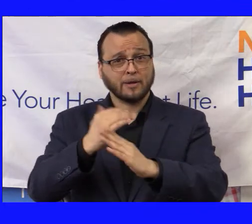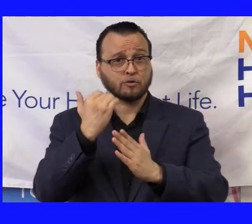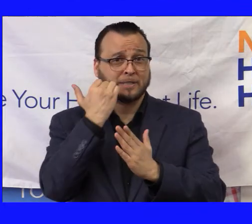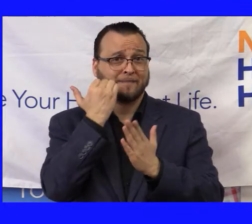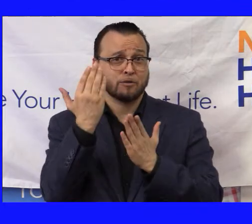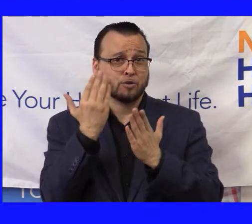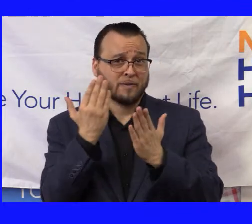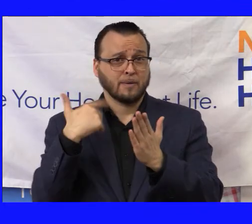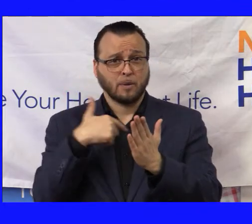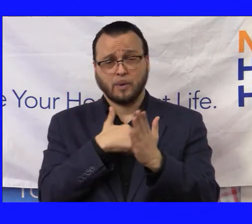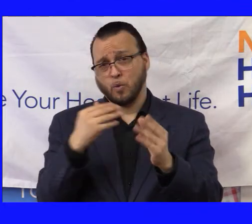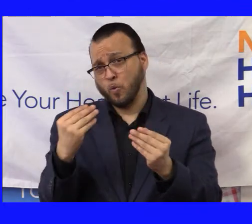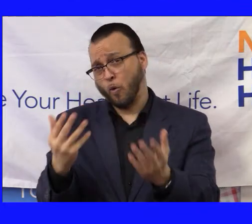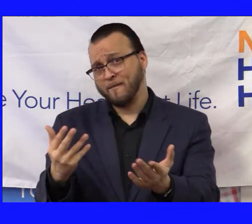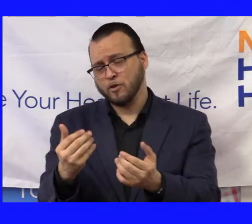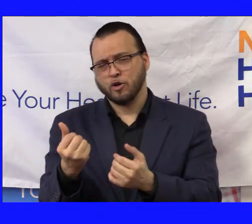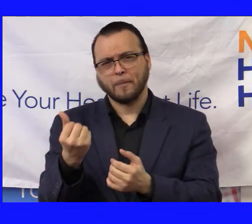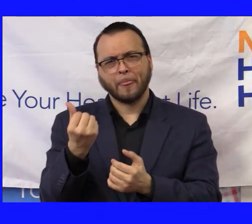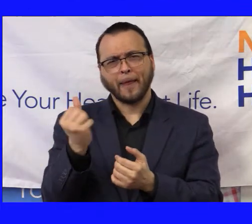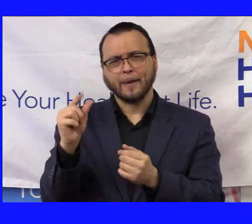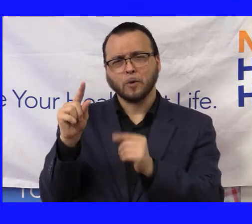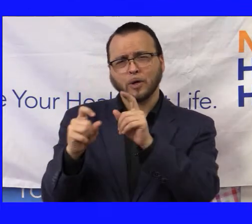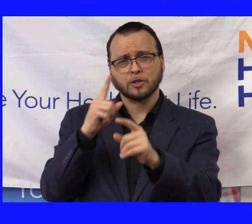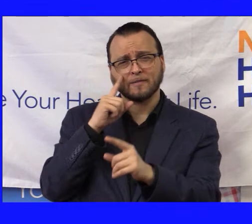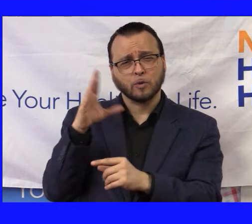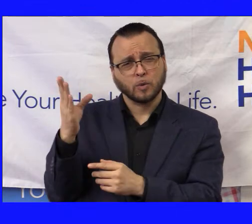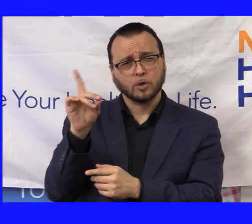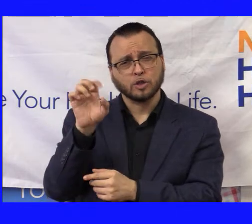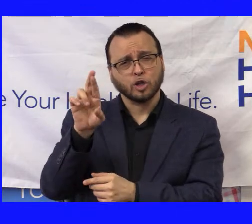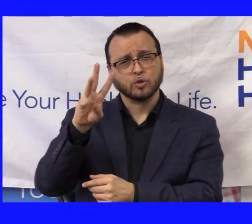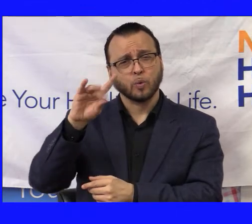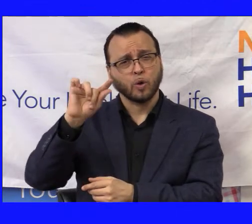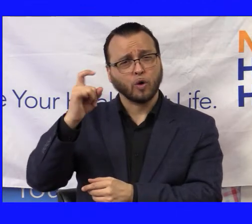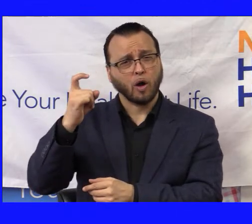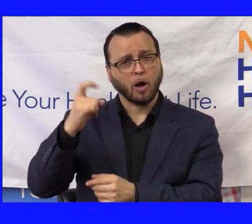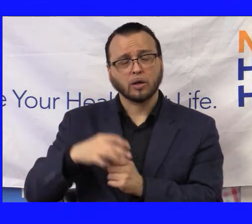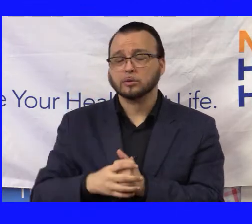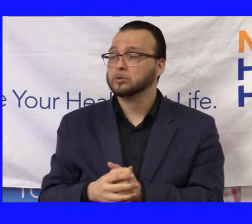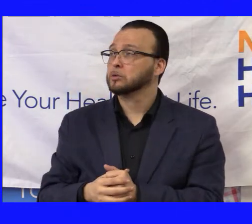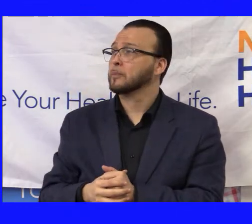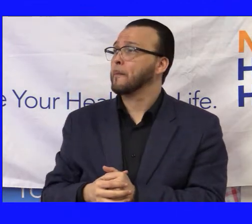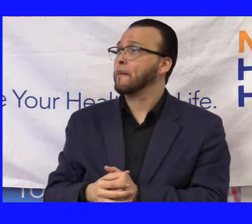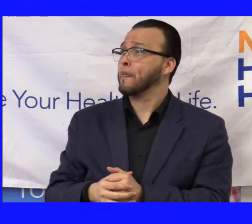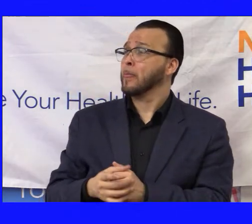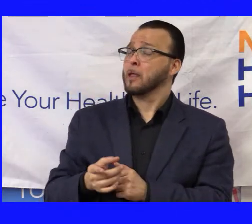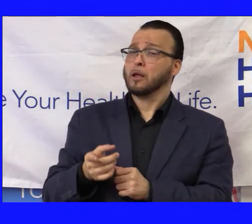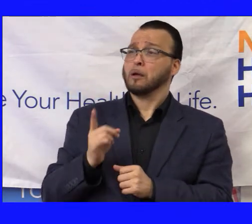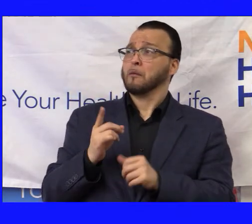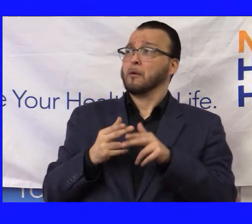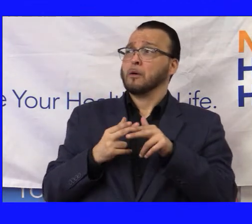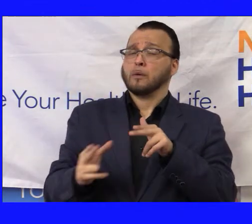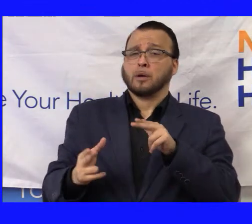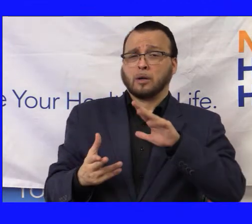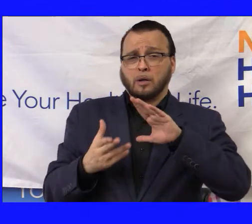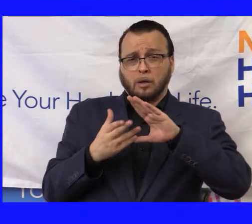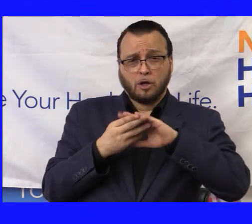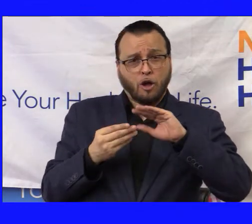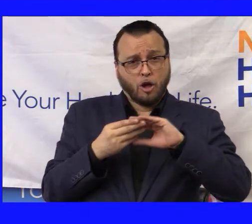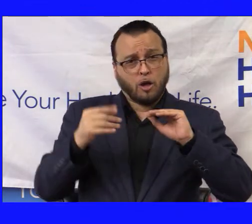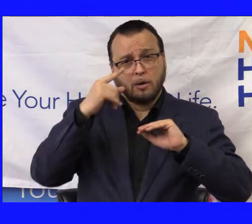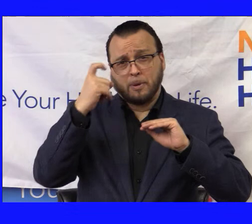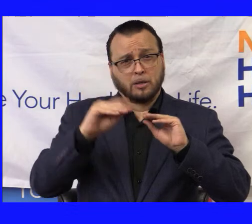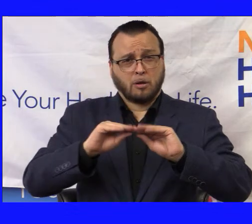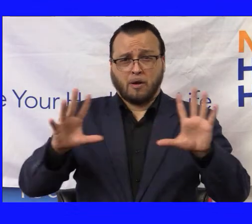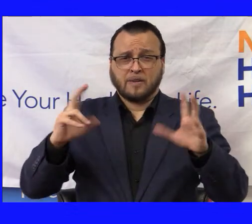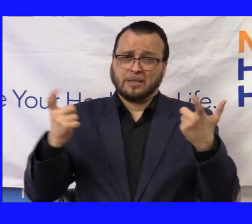are offering. Are there any questions for Dr. Wilcox? Just a quick comment, because obviously this is a huge national